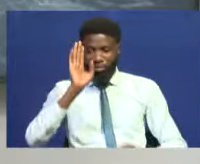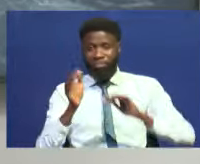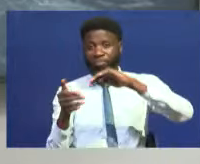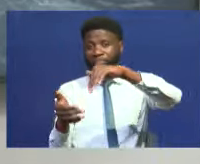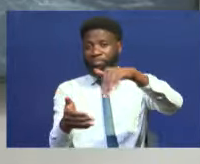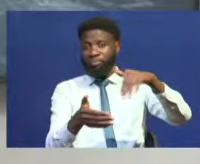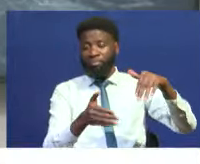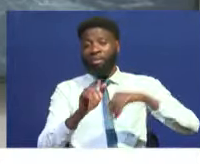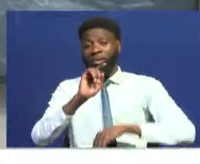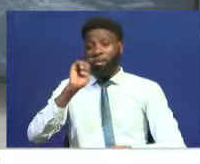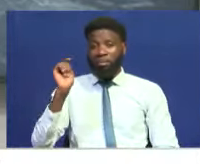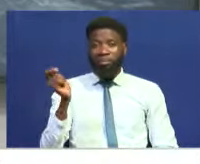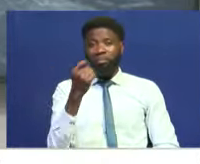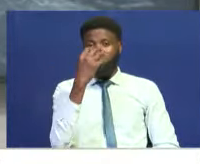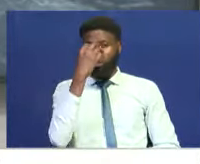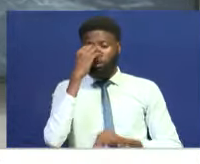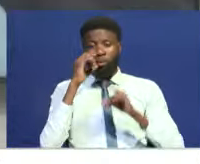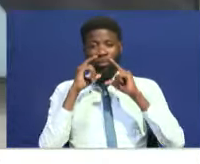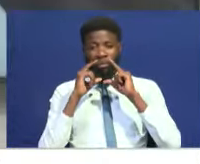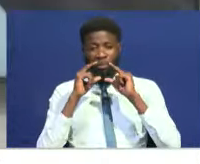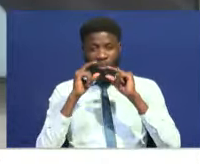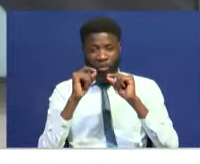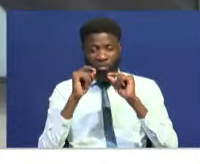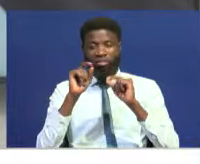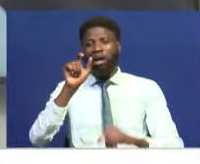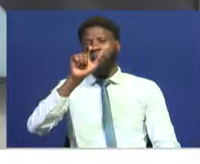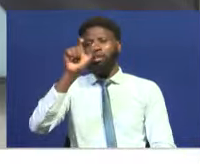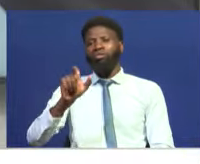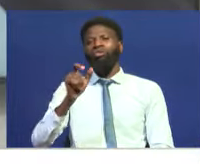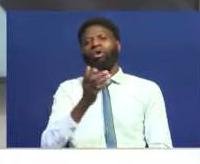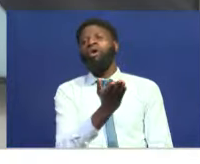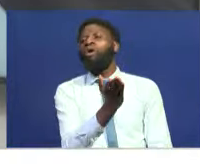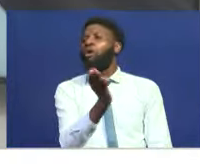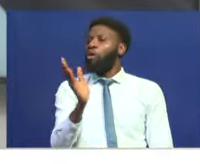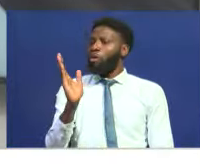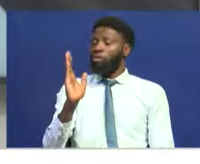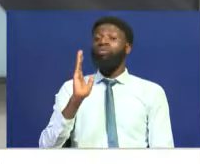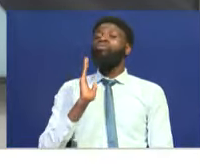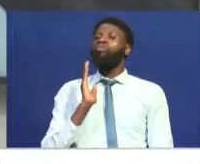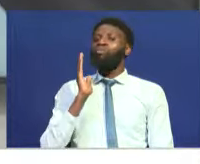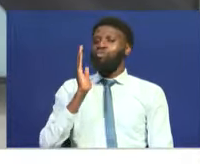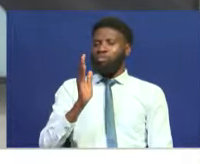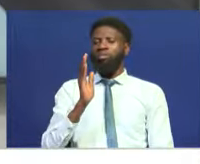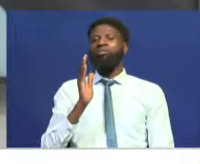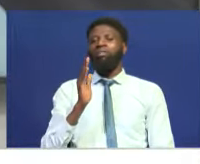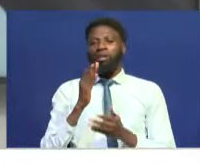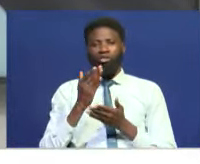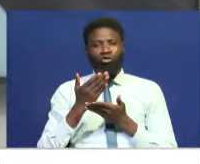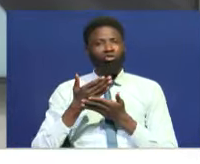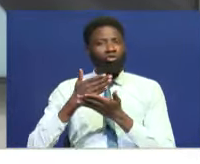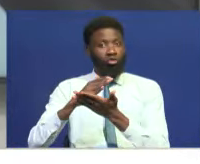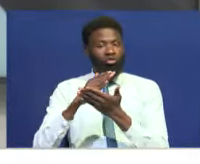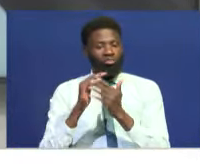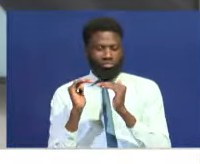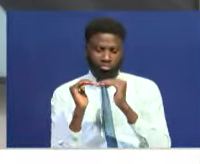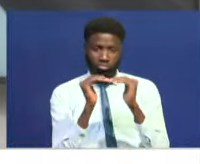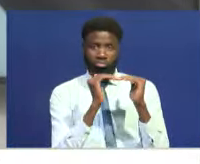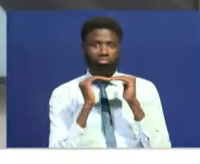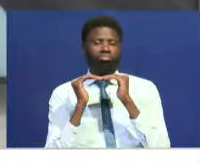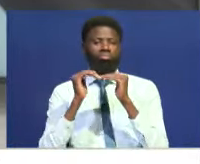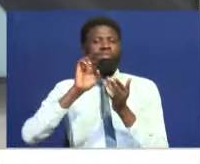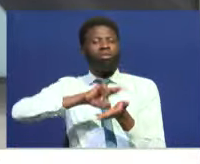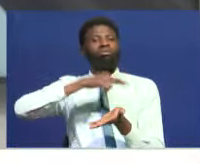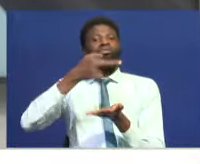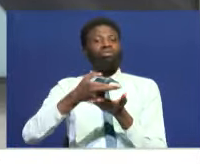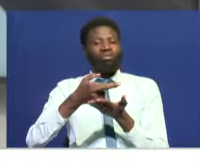has stated that all regions in the country will enjoy equal share of the national cake in the government's development agenda. The president,